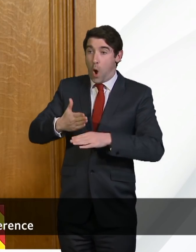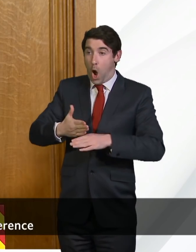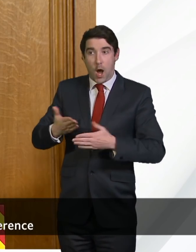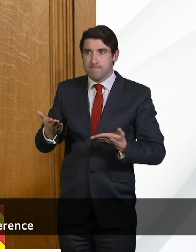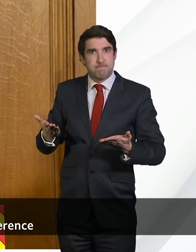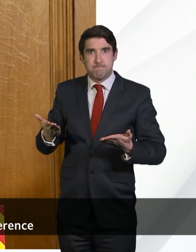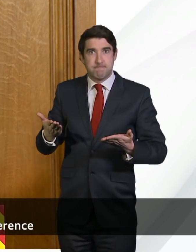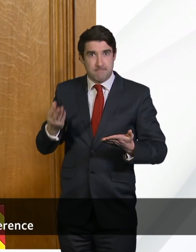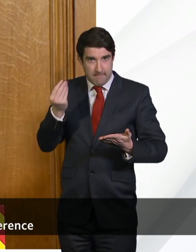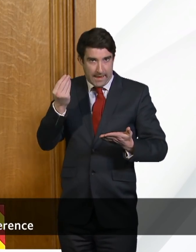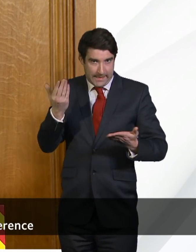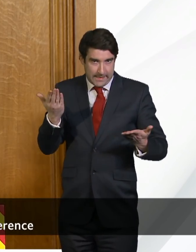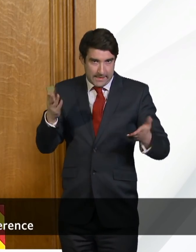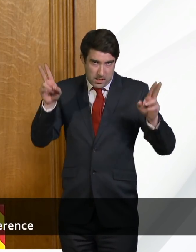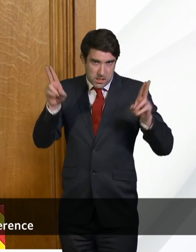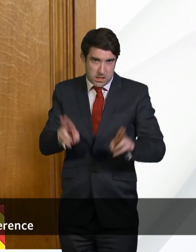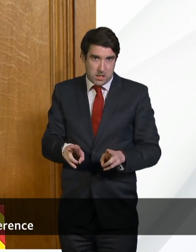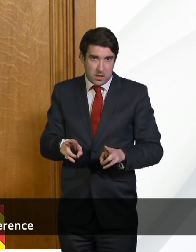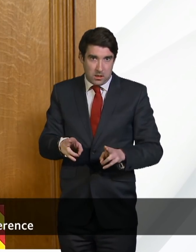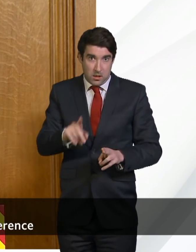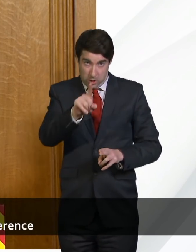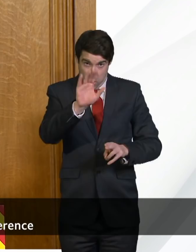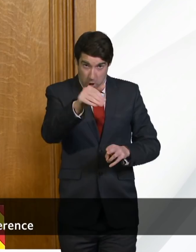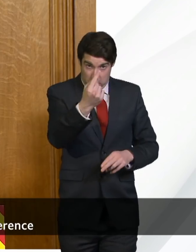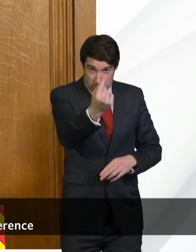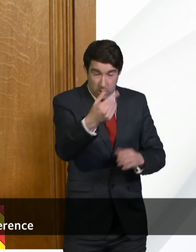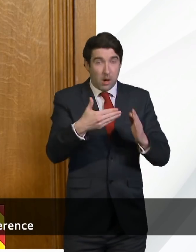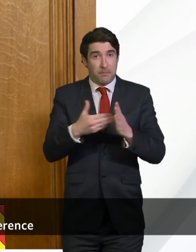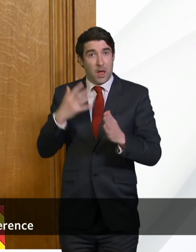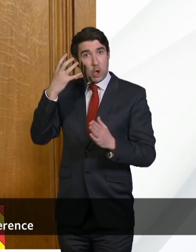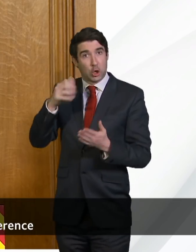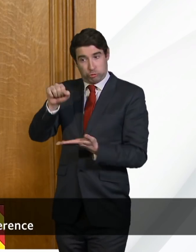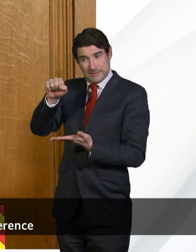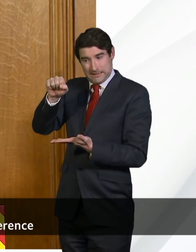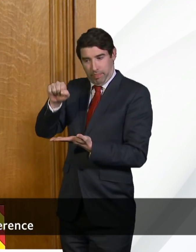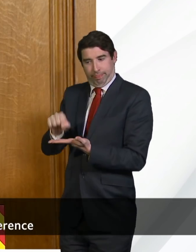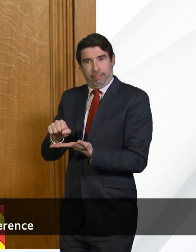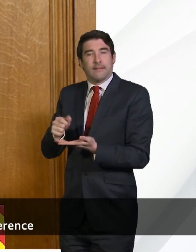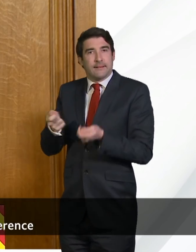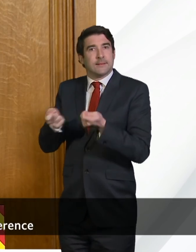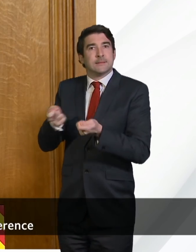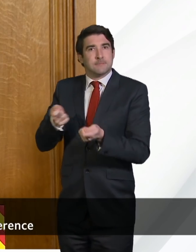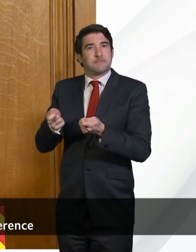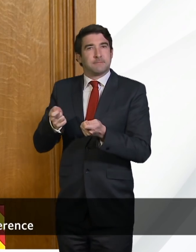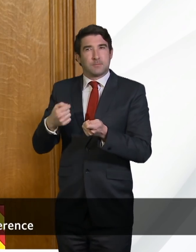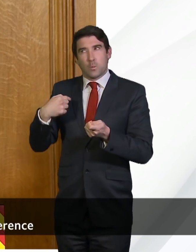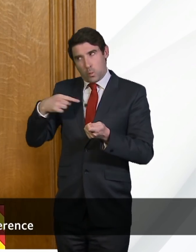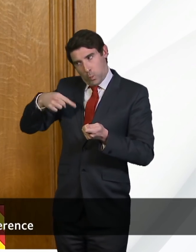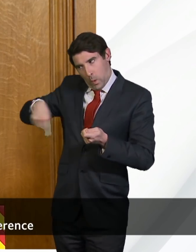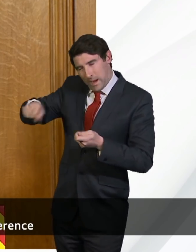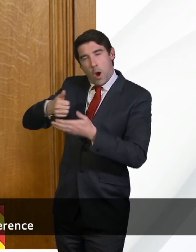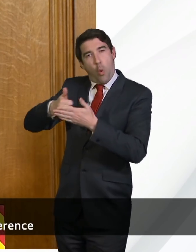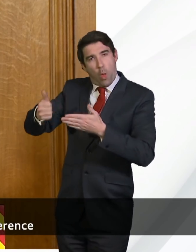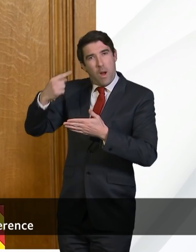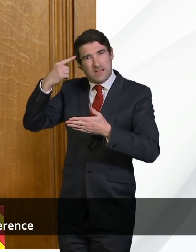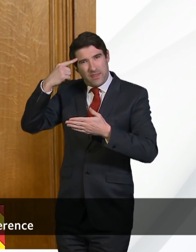by ministers. But for me as a doctor, I'm thinking about the health things. All of these need to be taken into account in working out how is the best way to